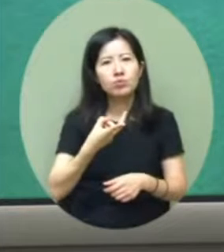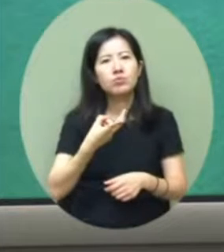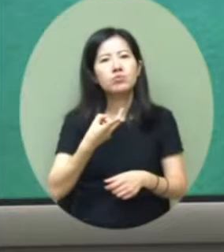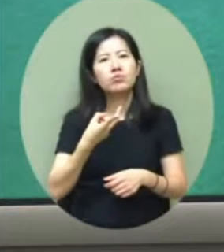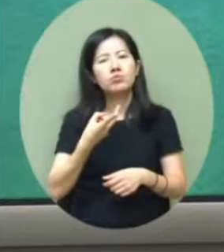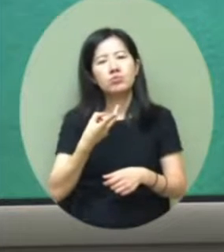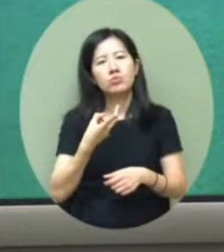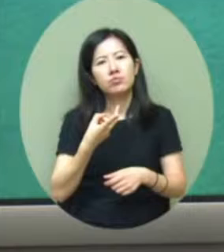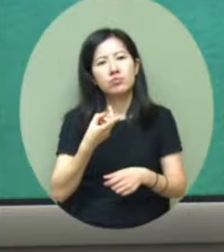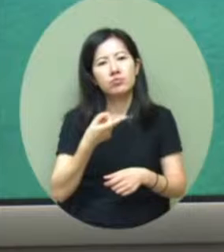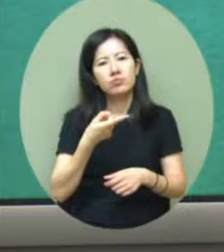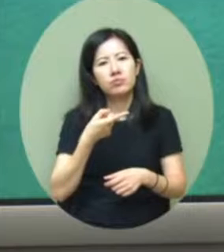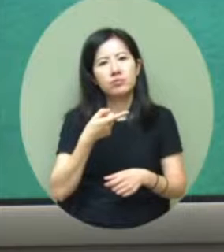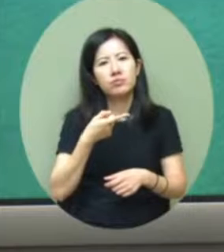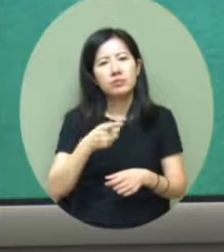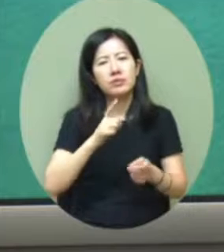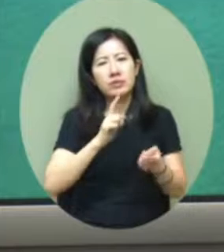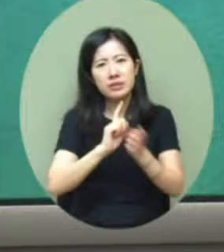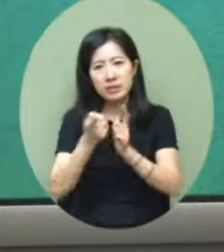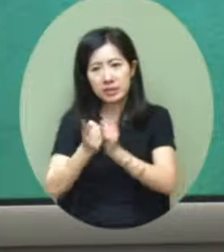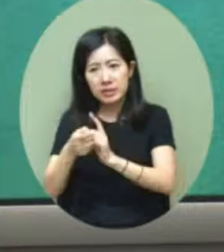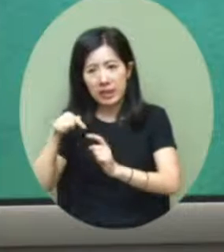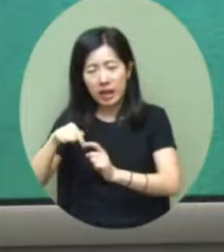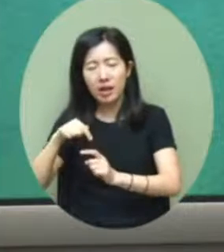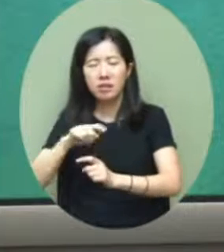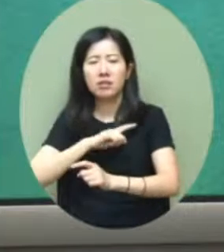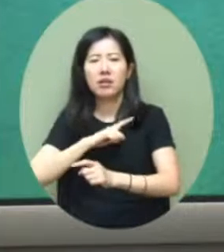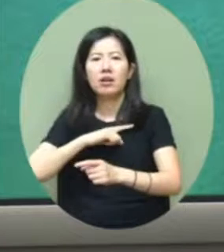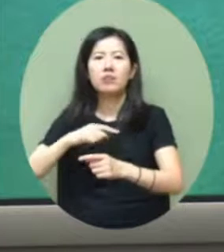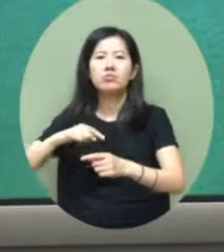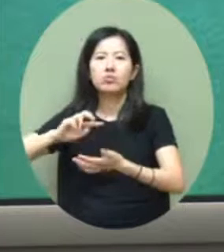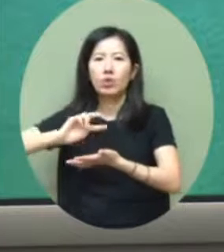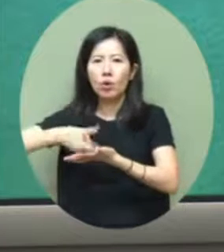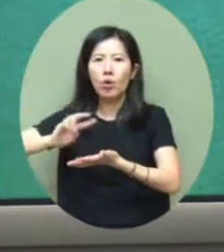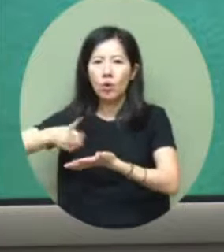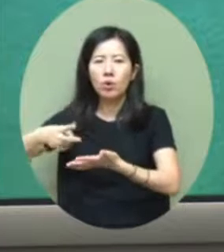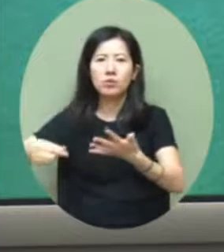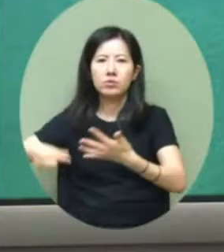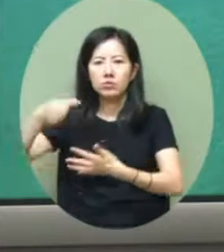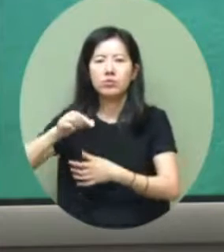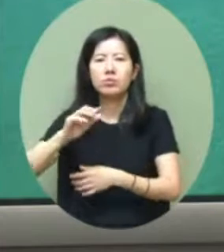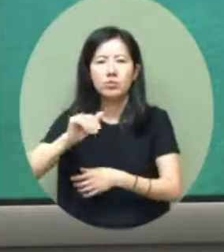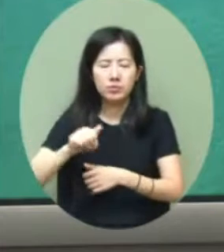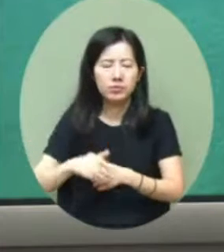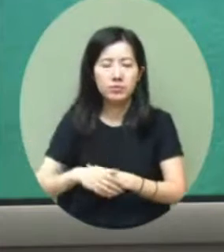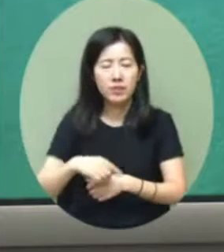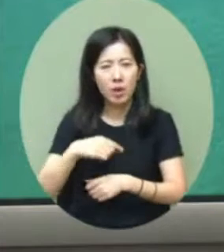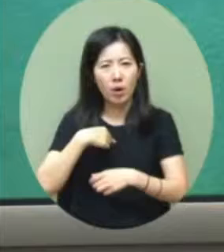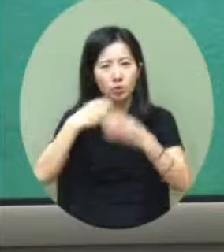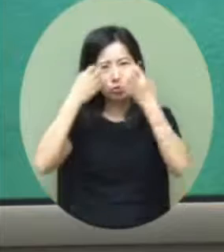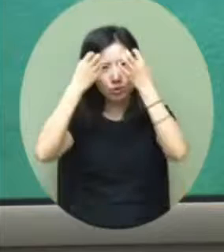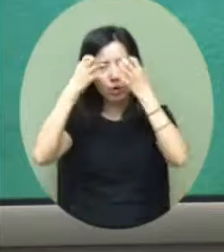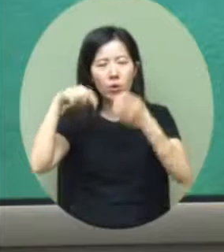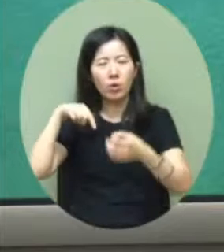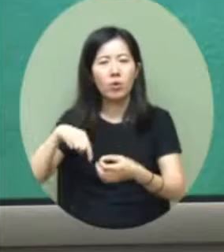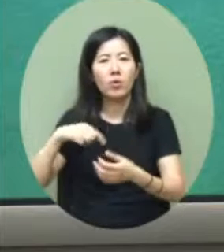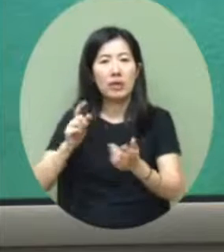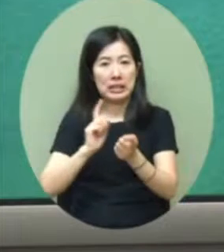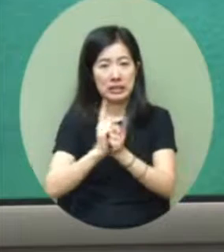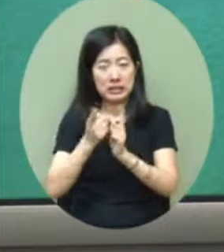they want to help protecting the environment, and they will provide suitable alternatives for